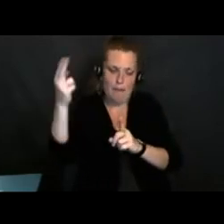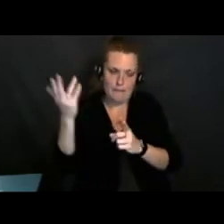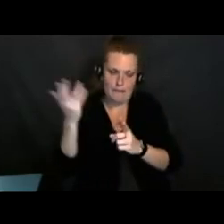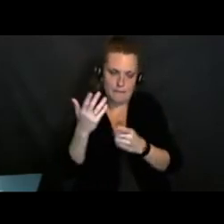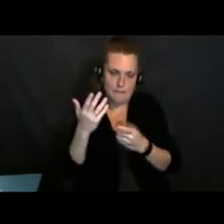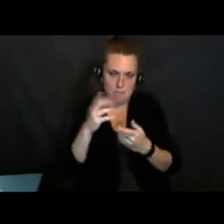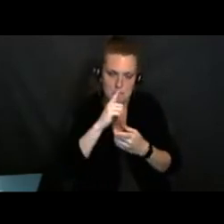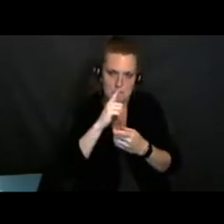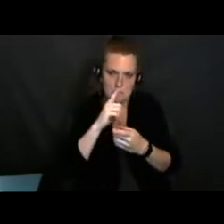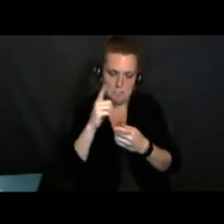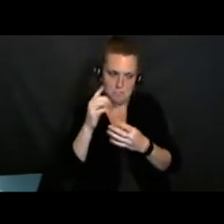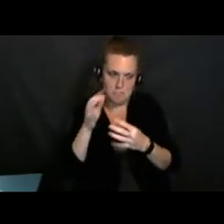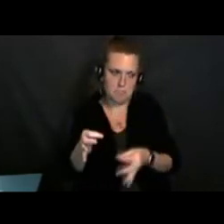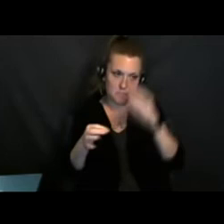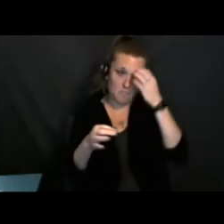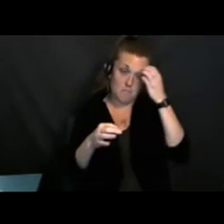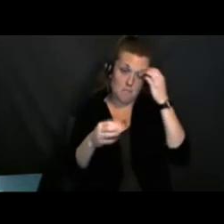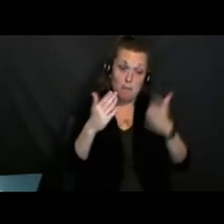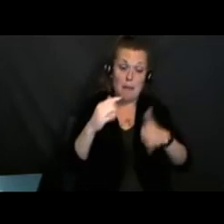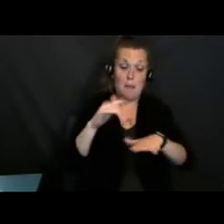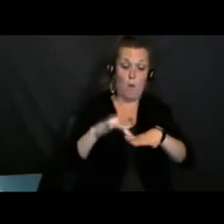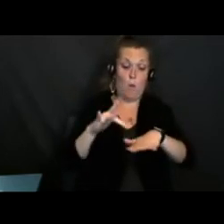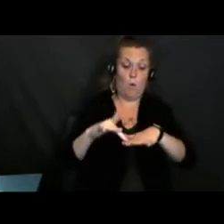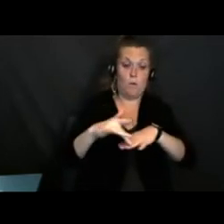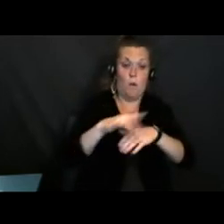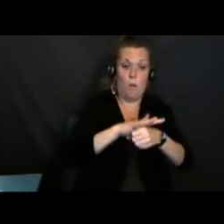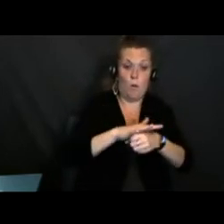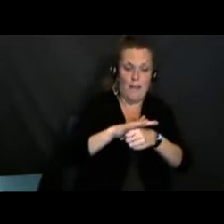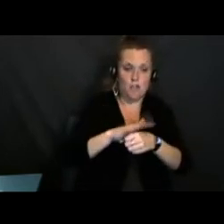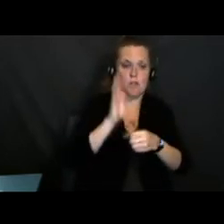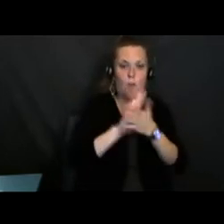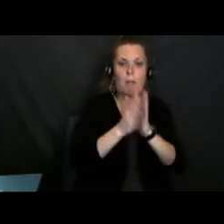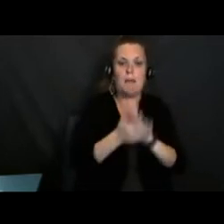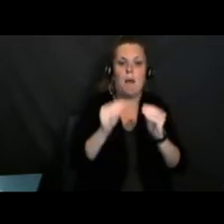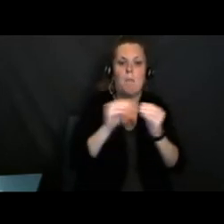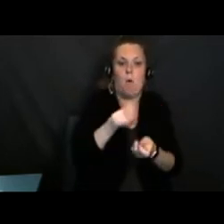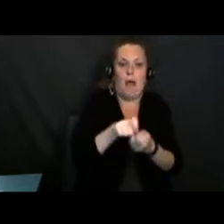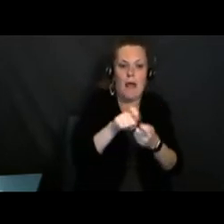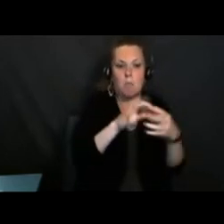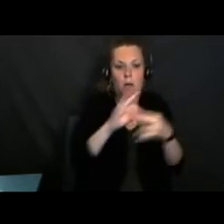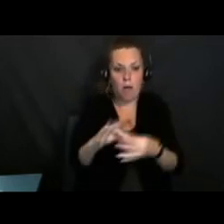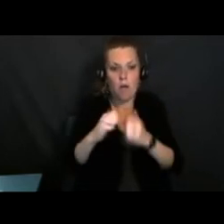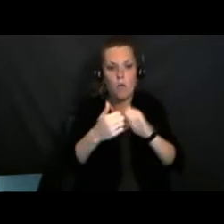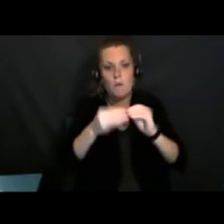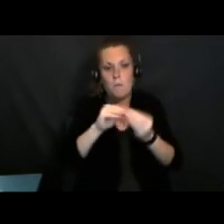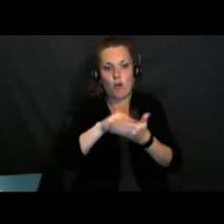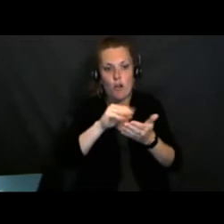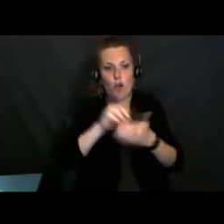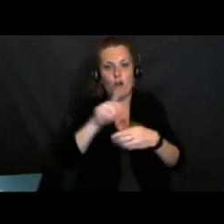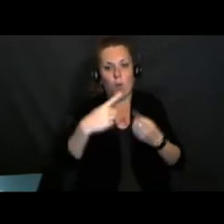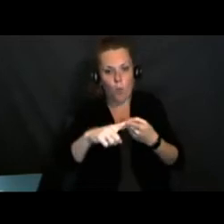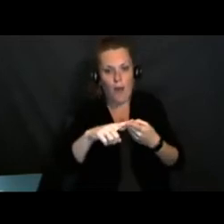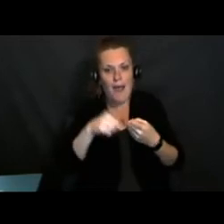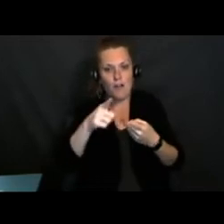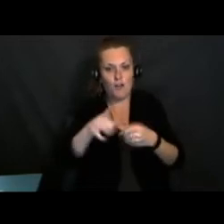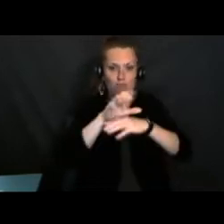that tactile locations become more accurate with numerical learning when fingers are used for numbers, but this will need to be